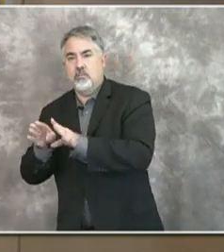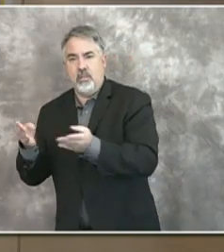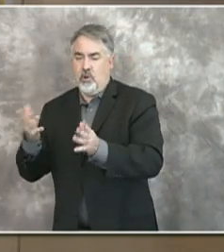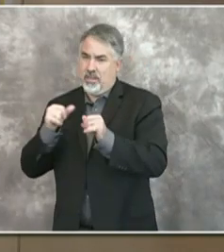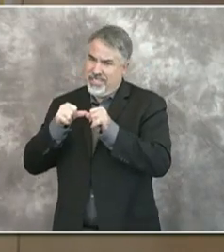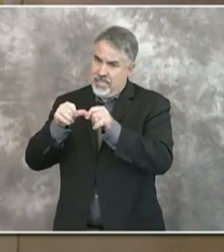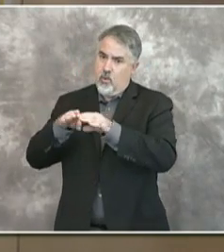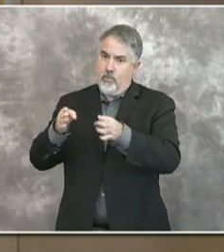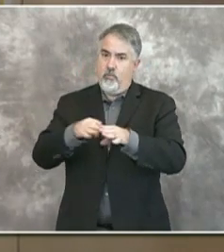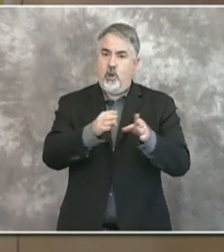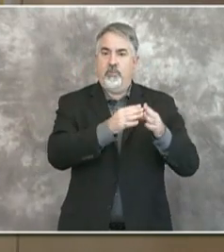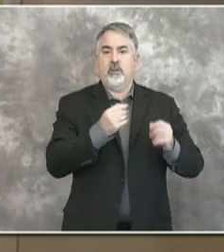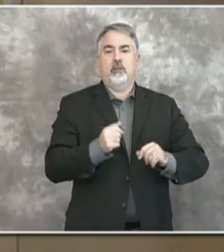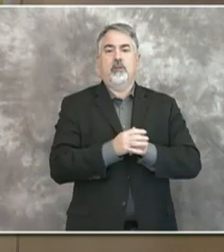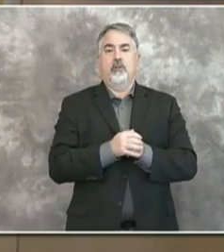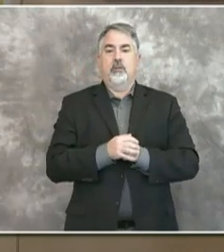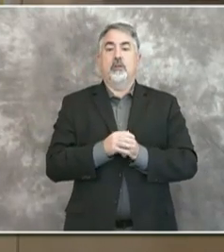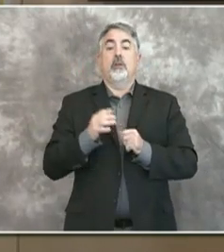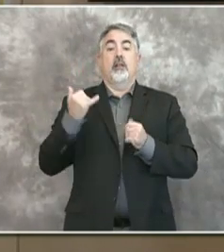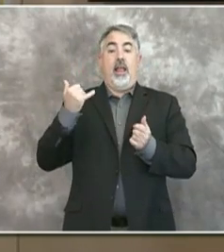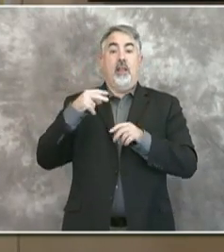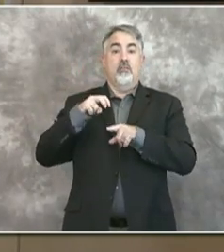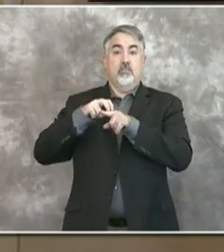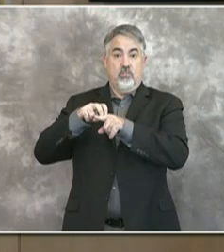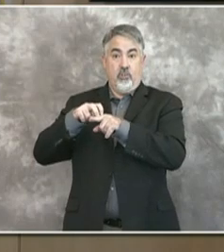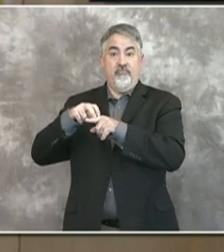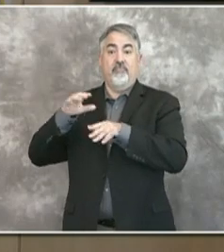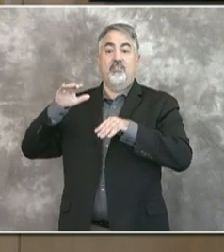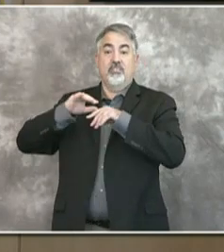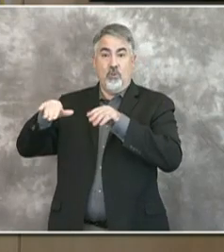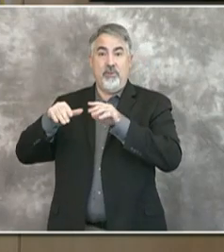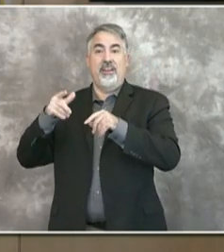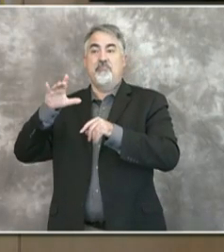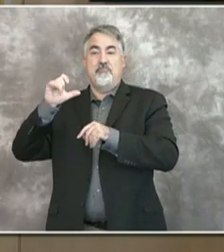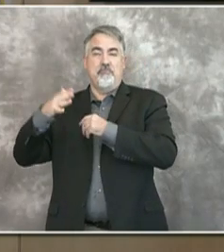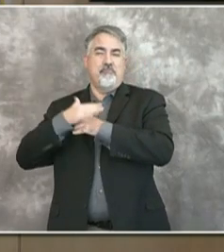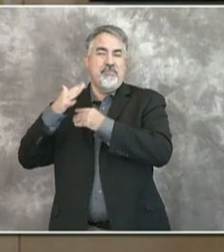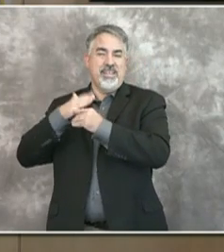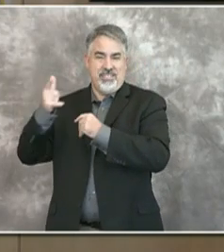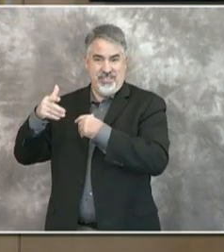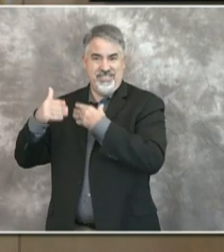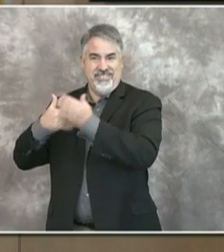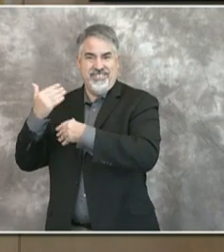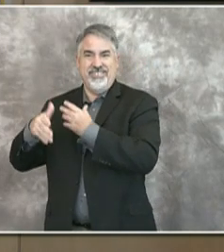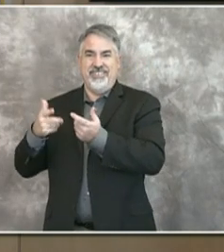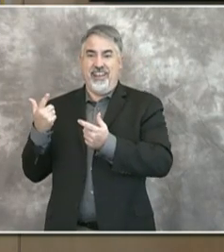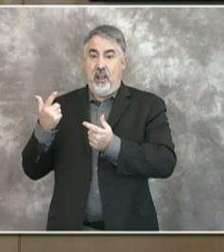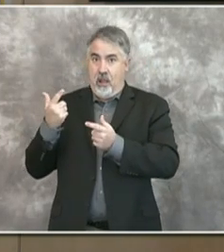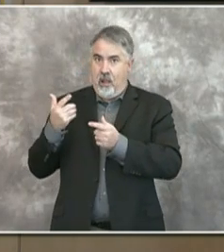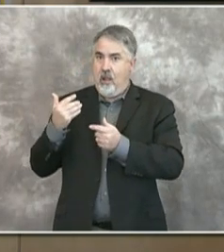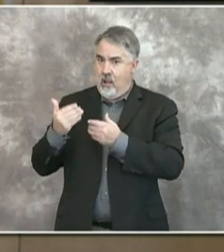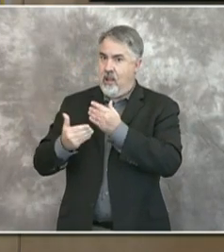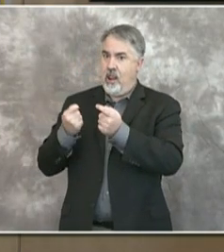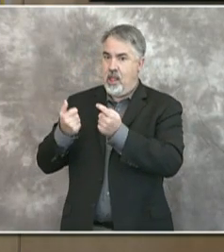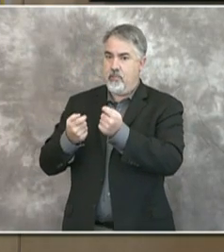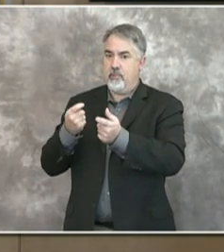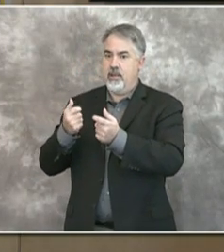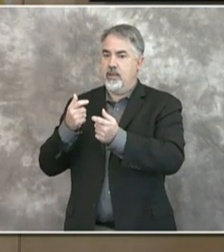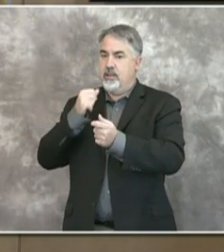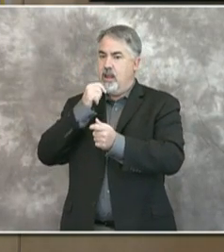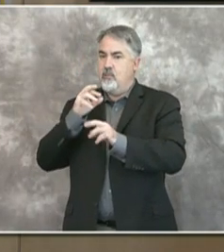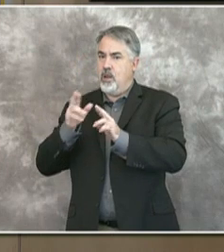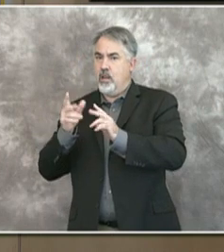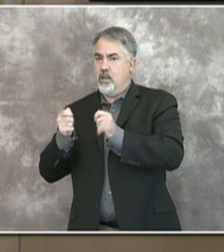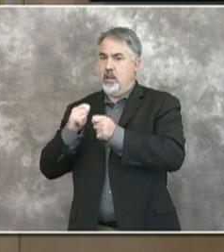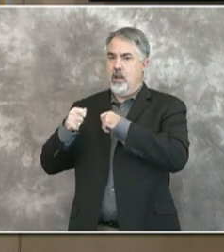swimming and surfing and walking. And when it appeared we were about to lose that access, we were able to get